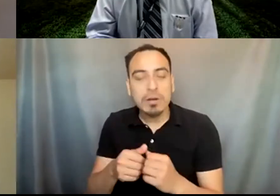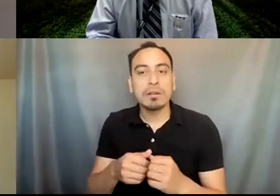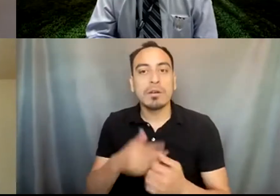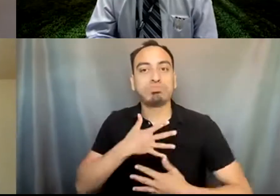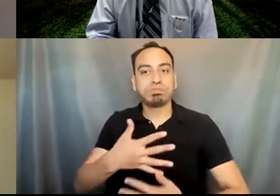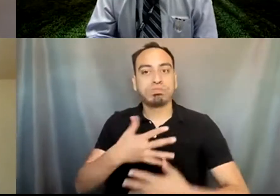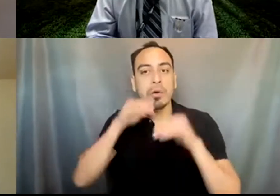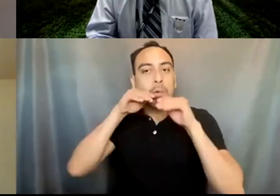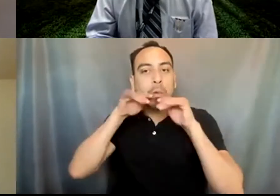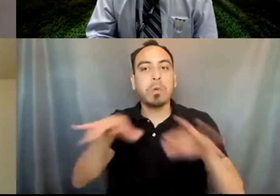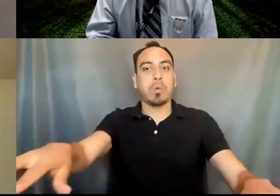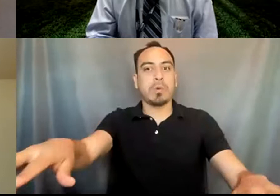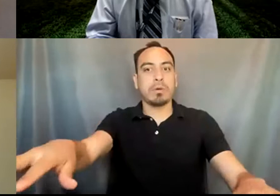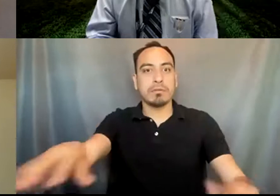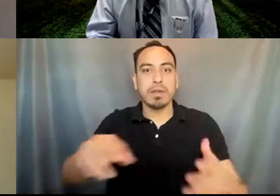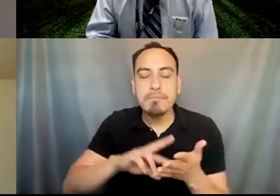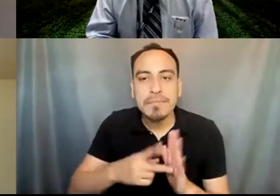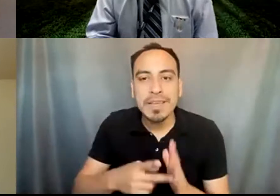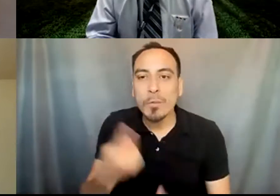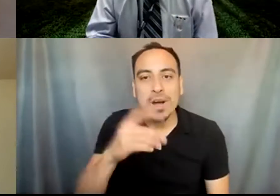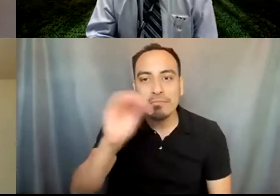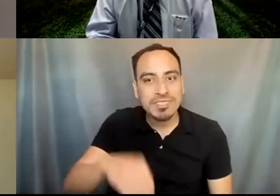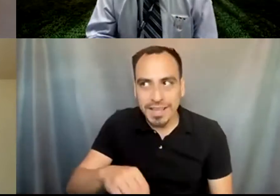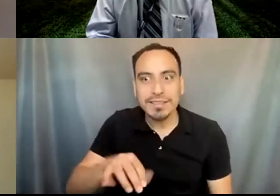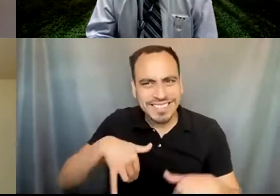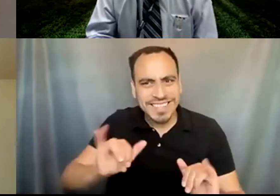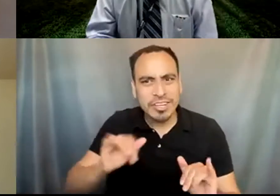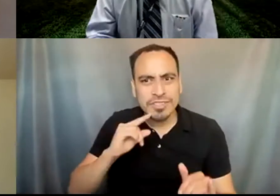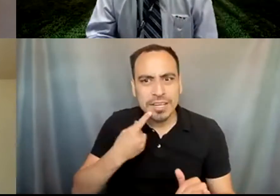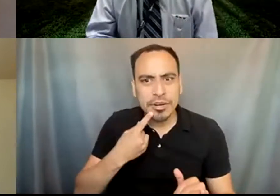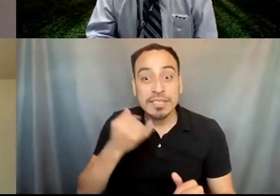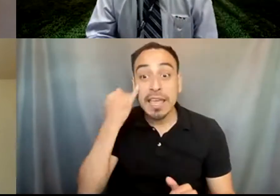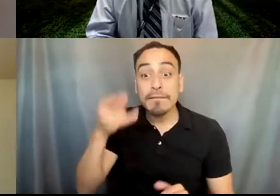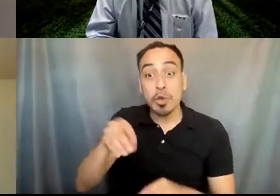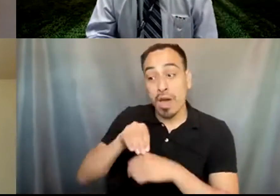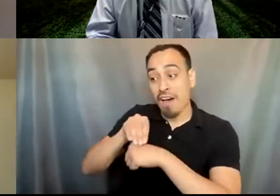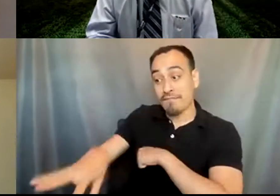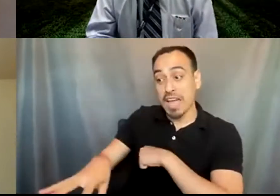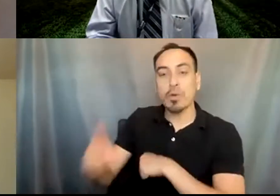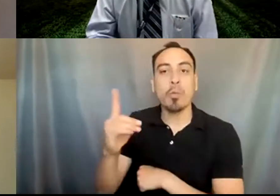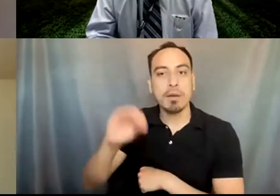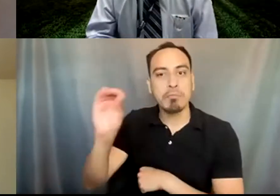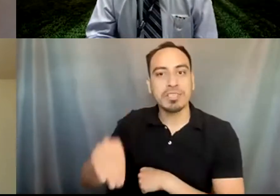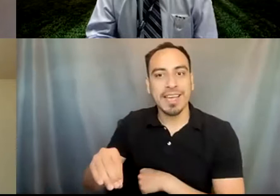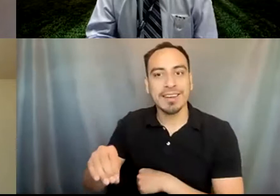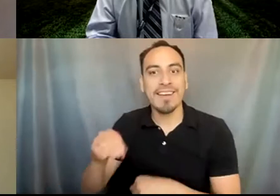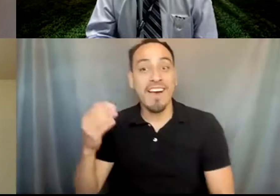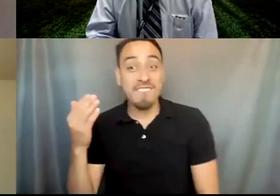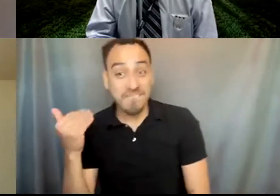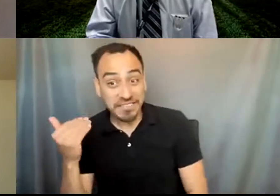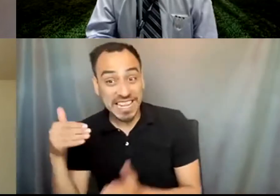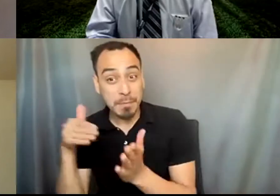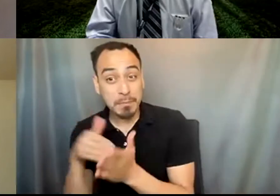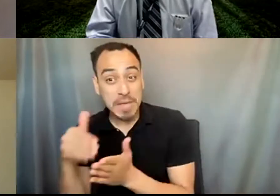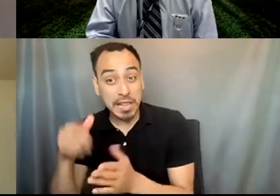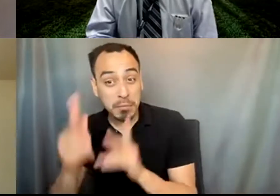if you are infecting over 1 million people, 1% can be quite a lot. And when you look